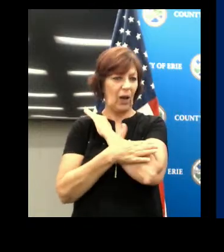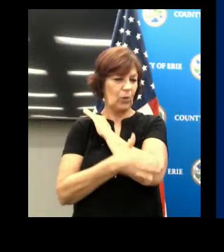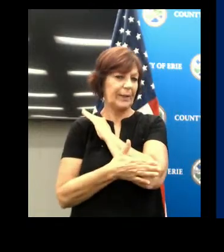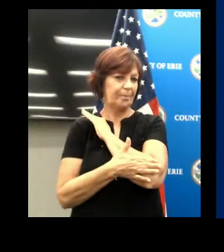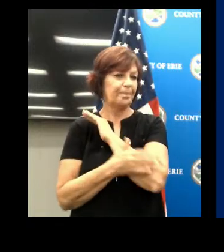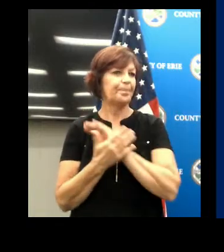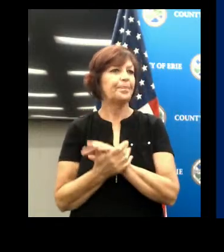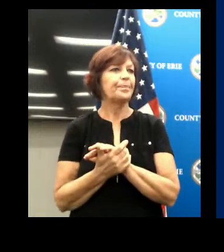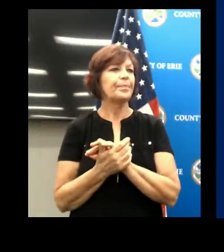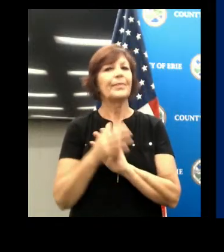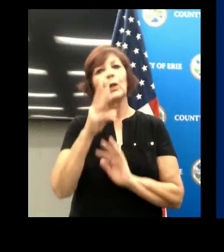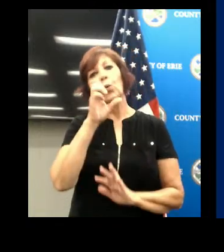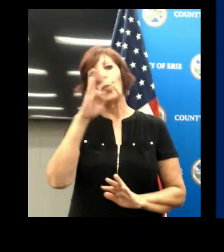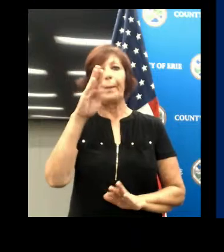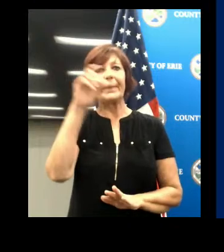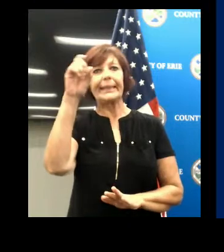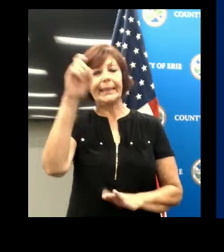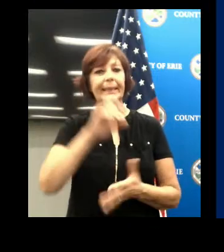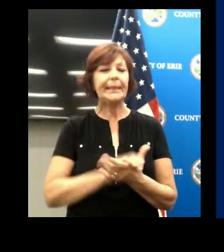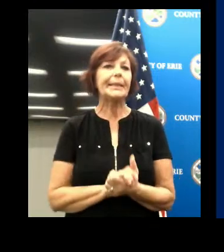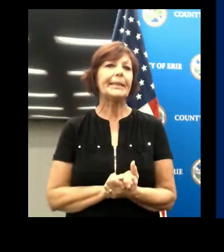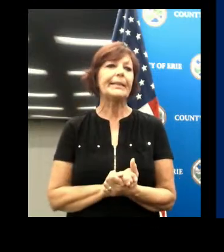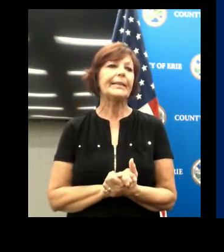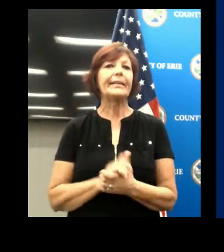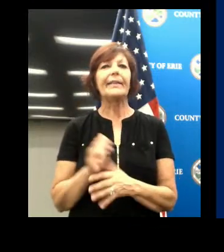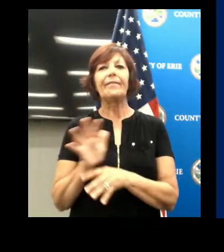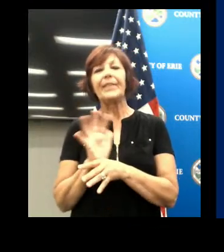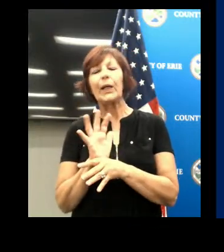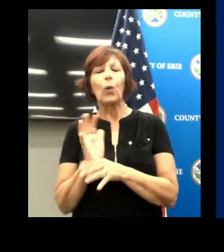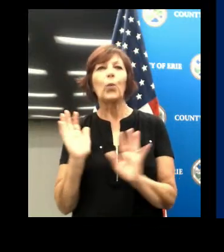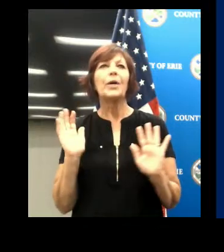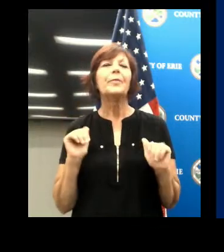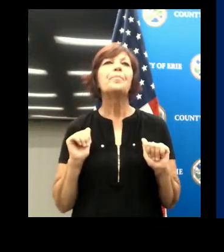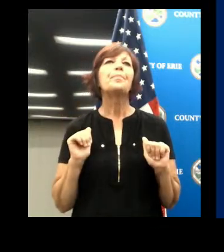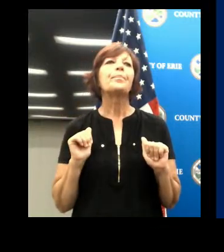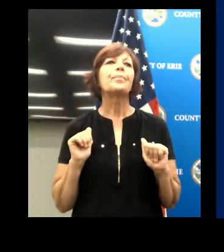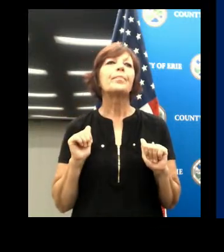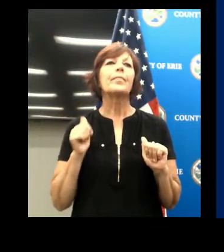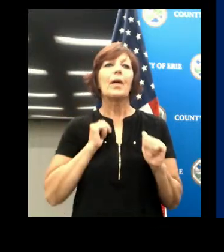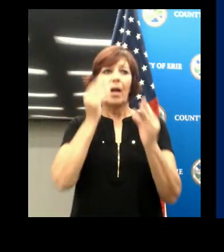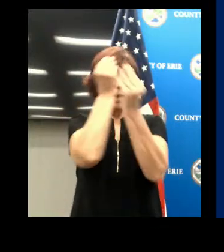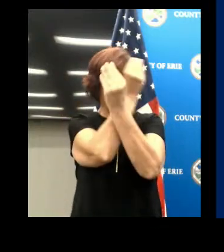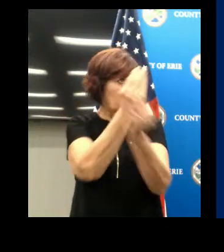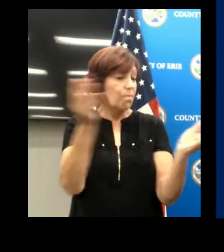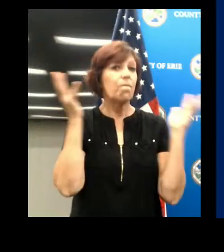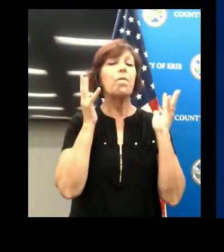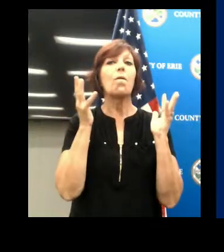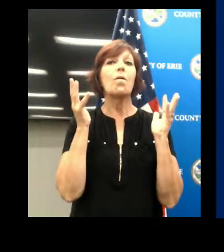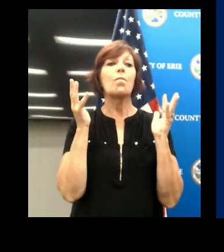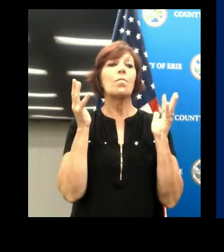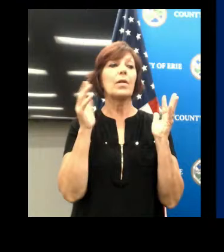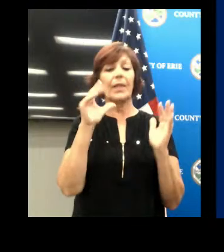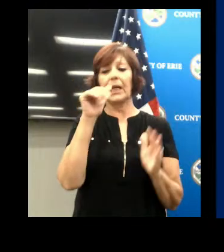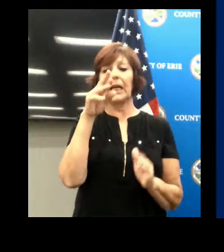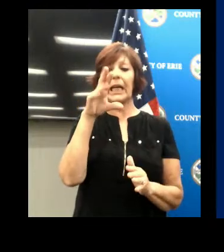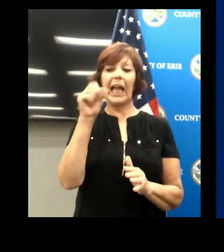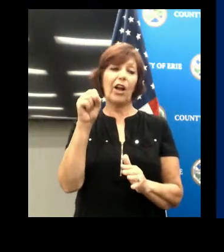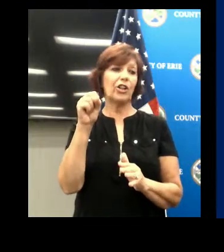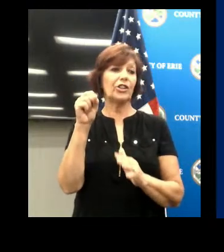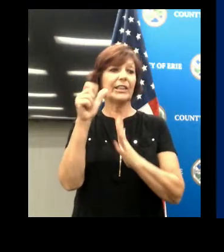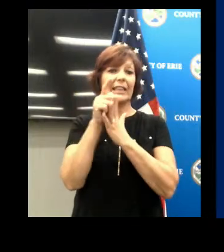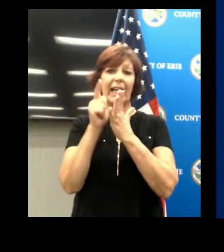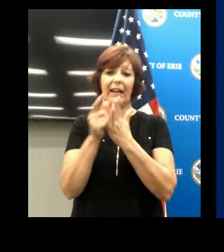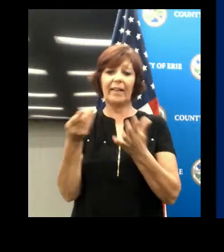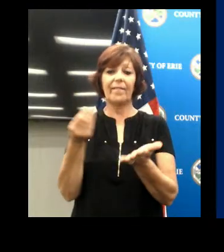a WebEx call, so it was a video and audio call. And I informed them that out of our CARES Act funding, Erie County will be